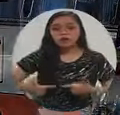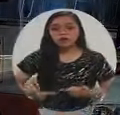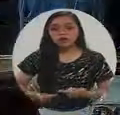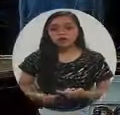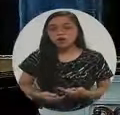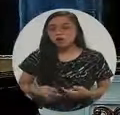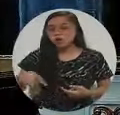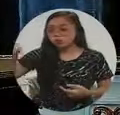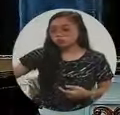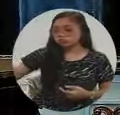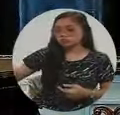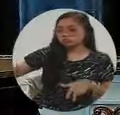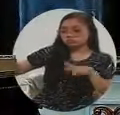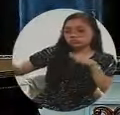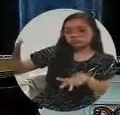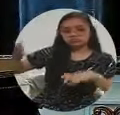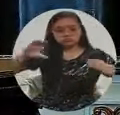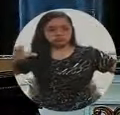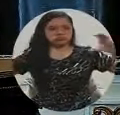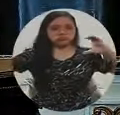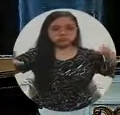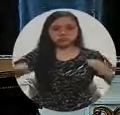4 years ago, to be exact,